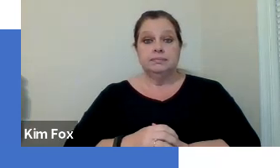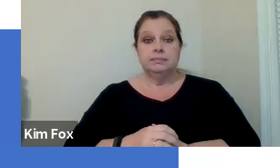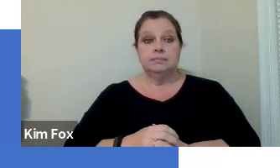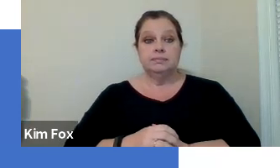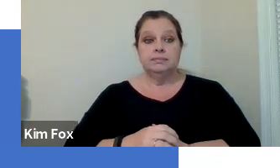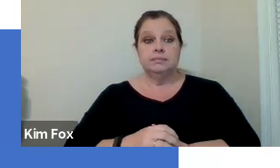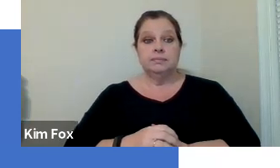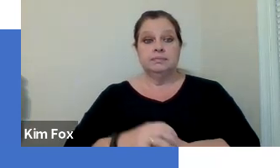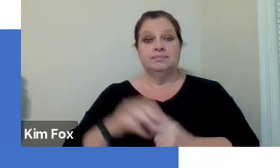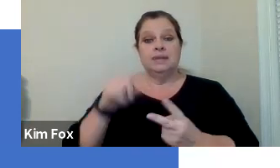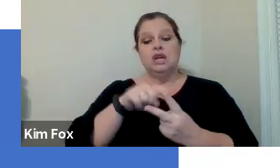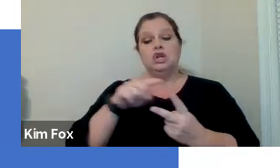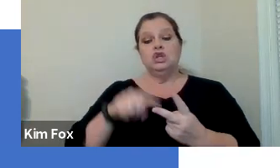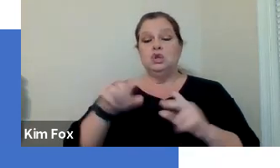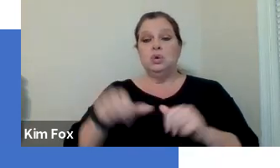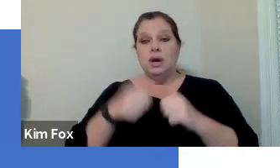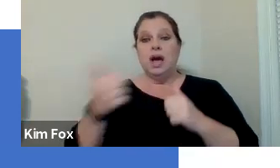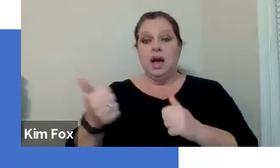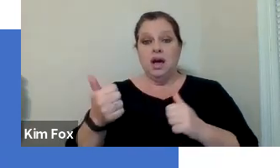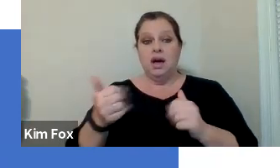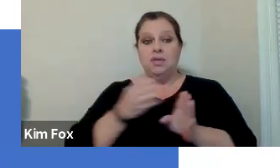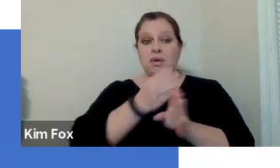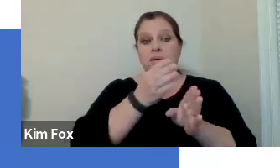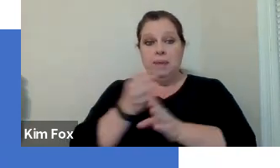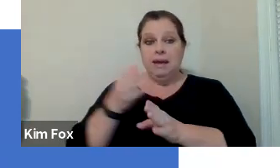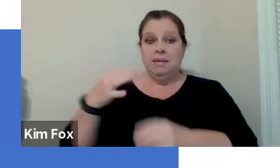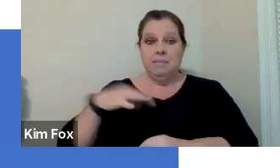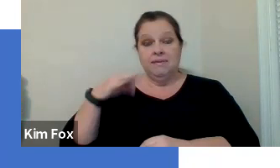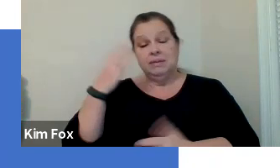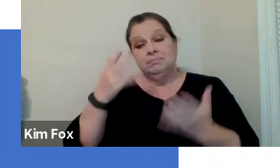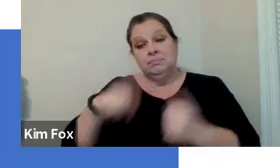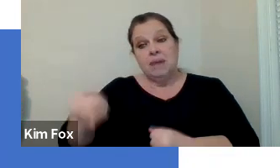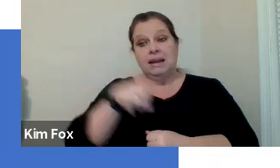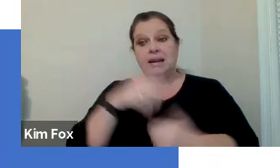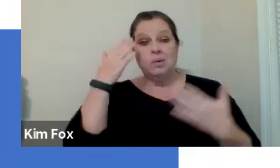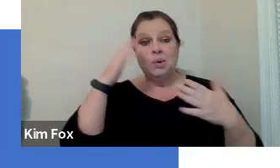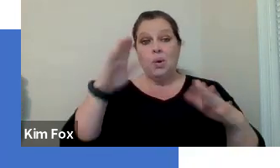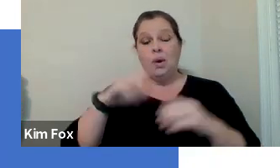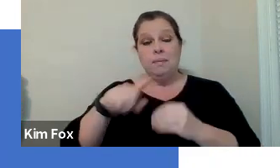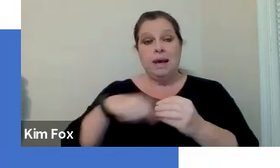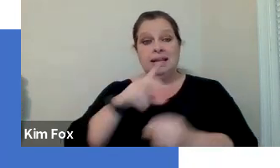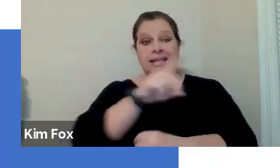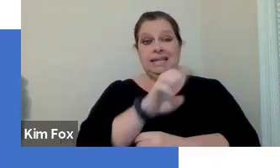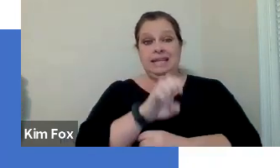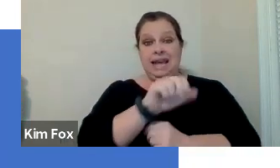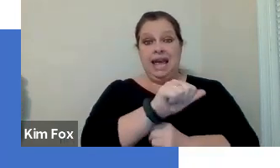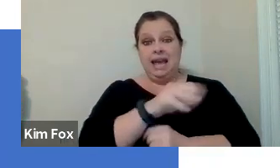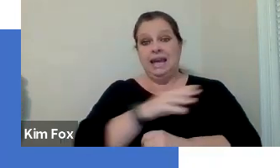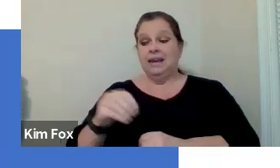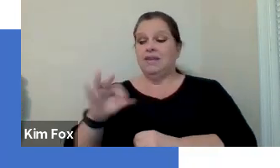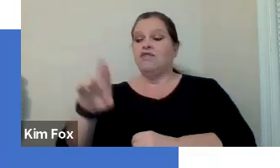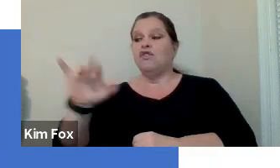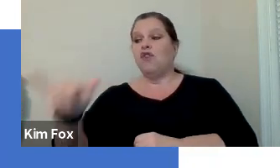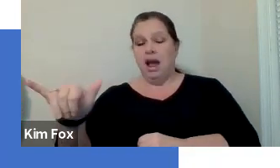Of course, there are 2 other main GI Bill benefits that some people may not know about, which is DEA and the Frye